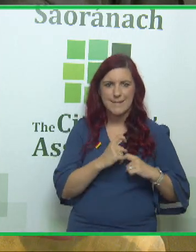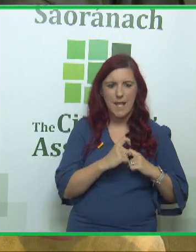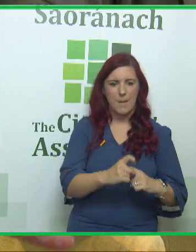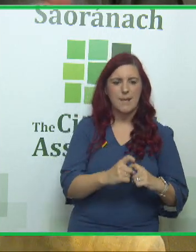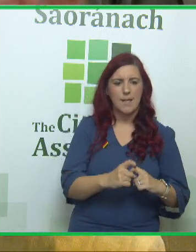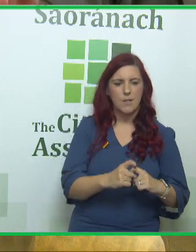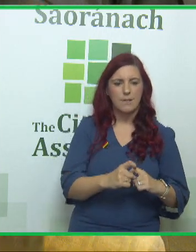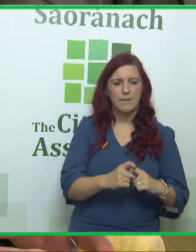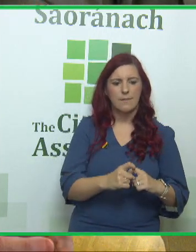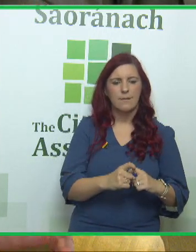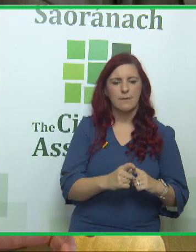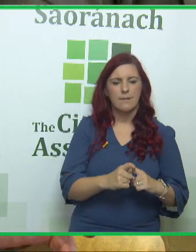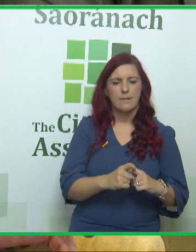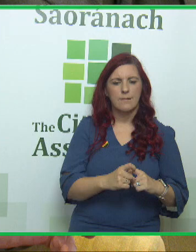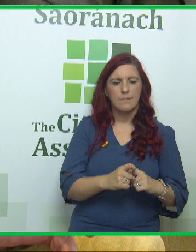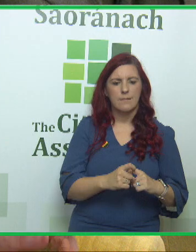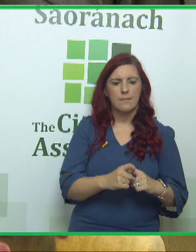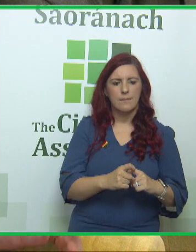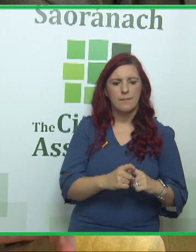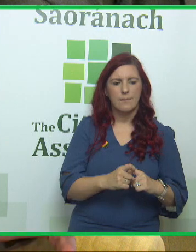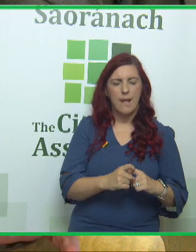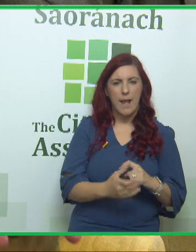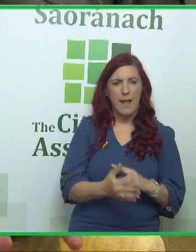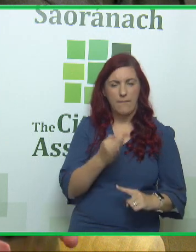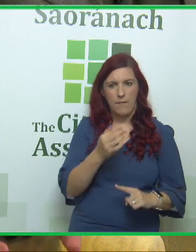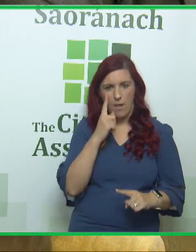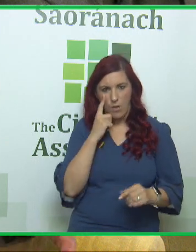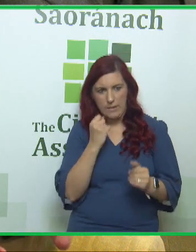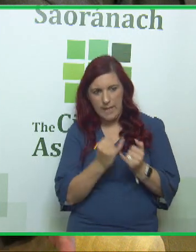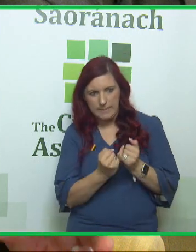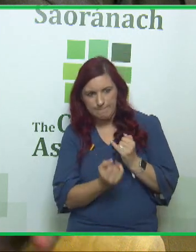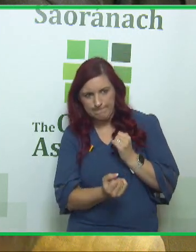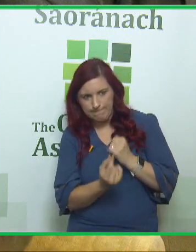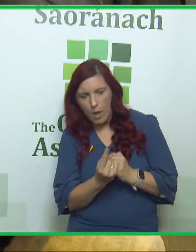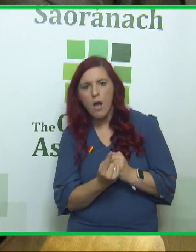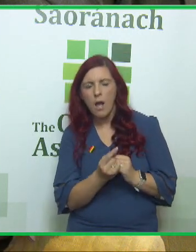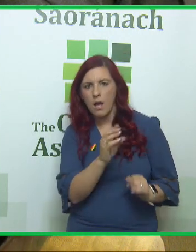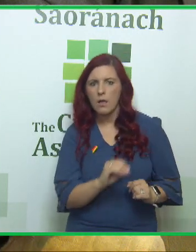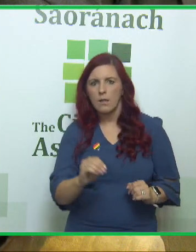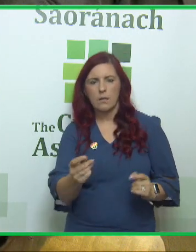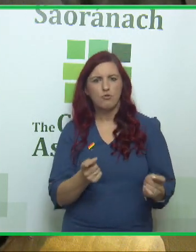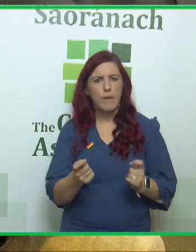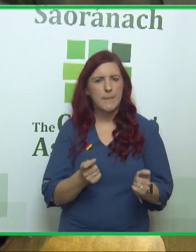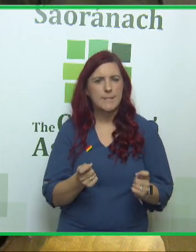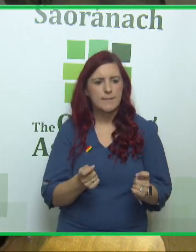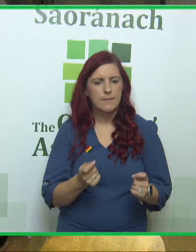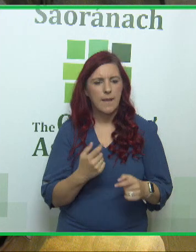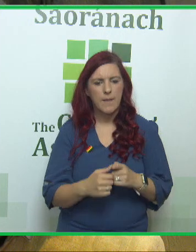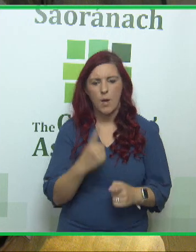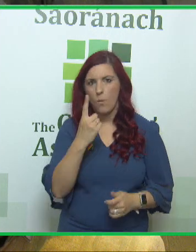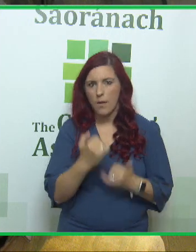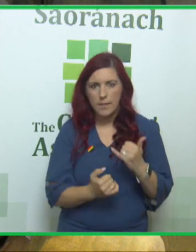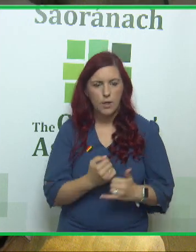within our communities, treatments, if it's available to that part, if they need it, and then a year and a